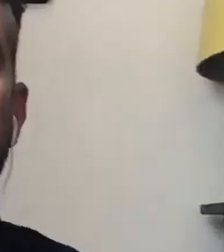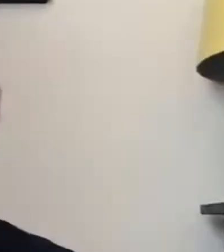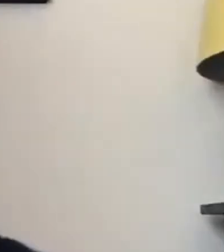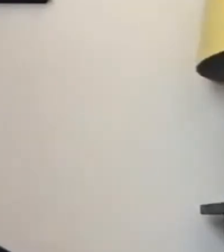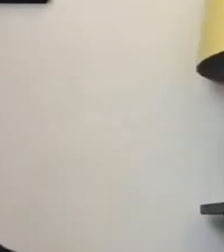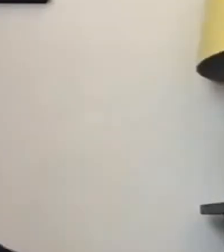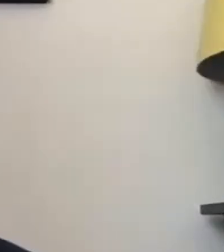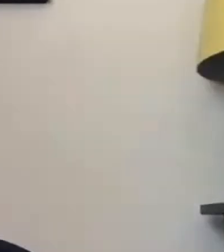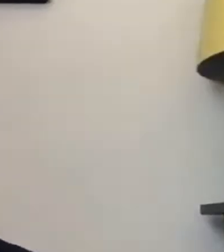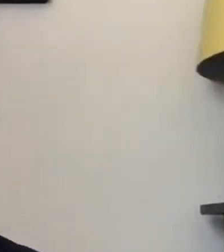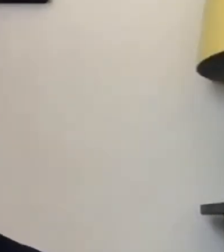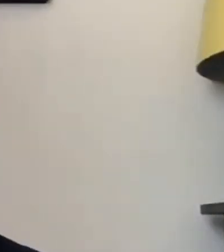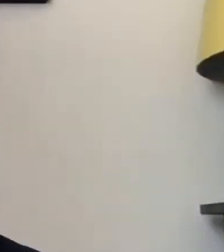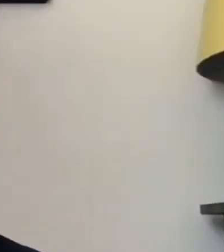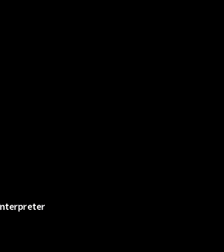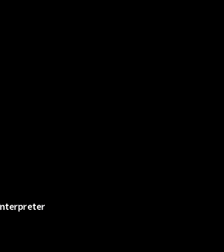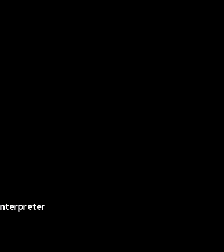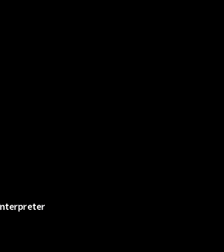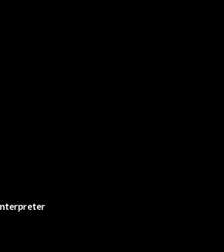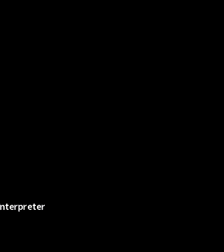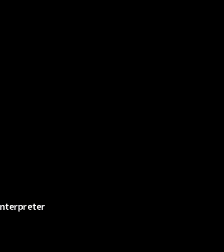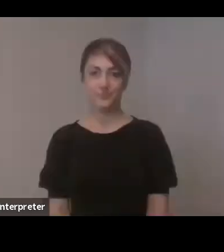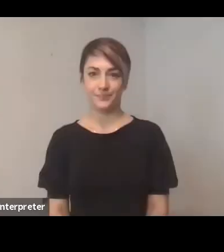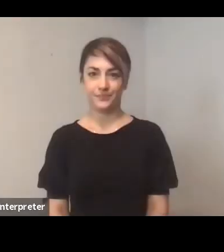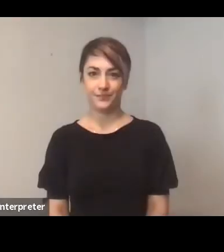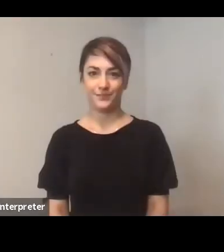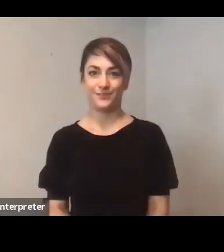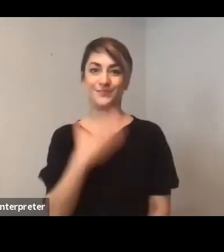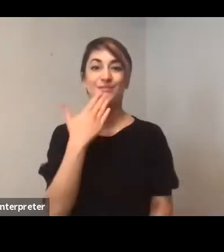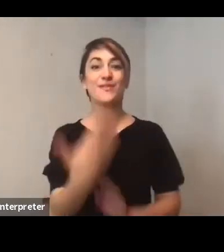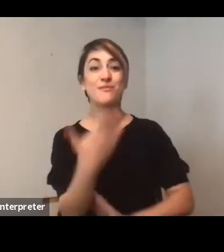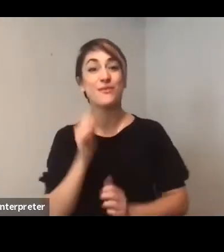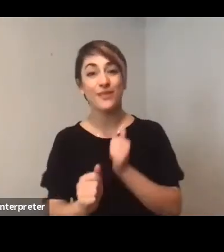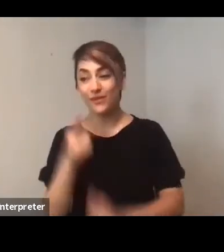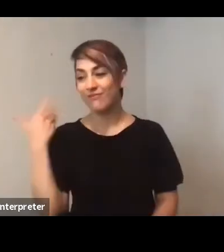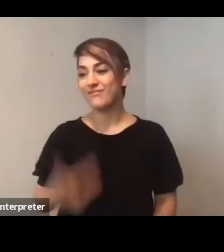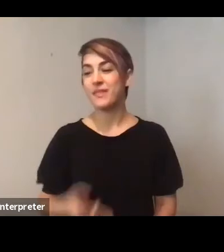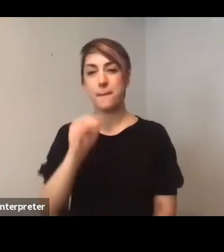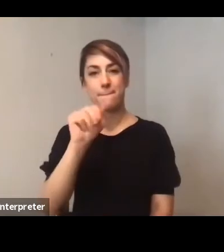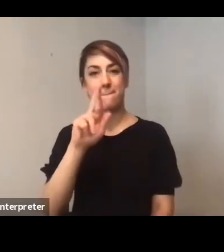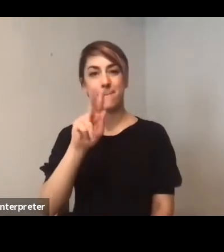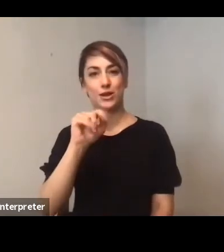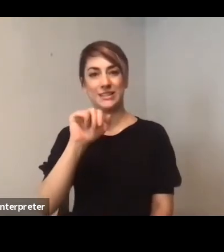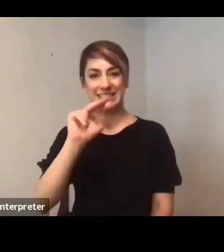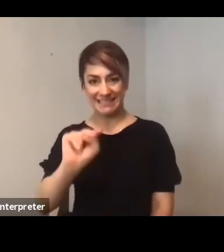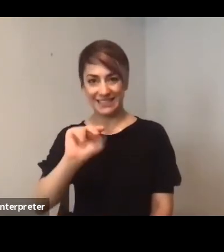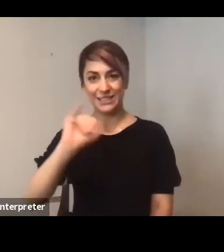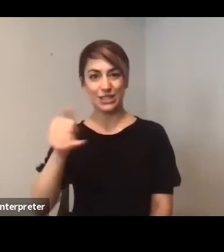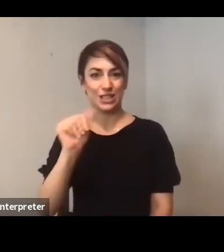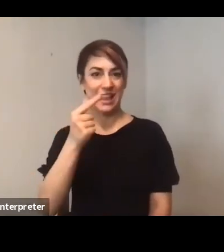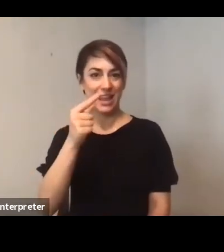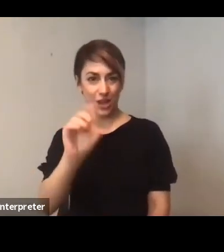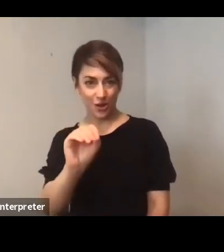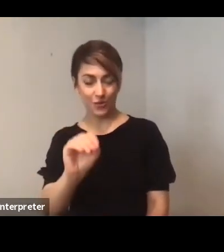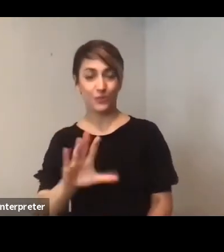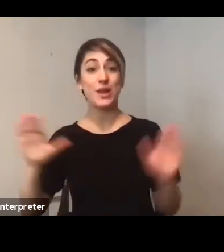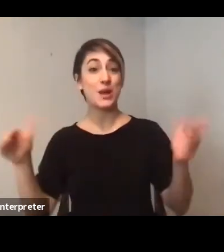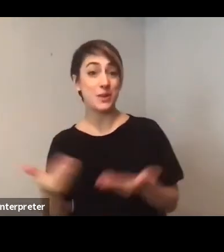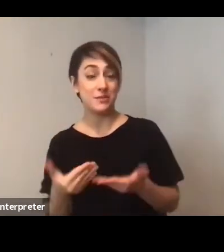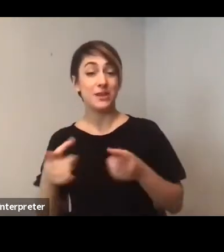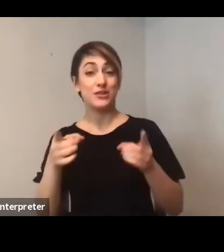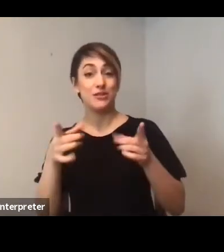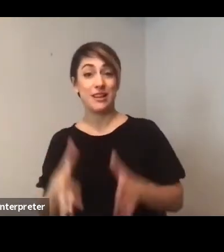Good morning, everyone. My name's Martin Jago, a steering committee member at Directors Lab West, and I want to welcome you to Directors Lab West Connects,